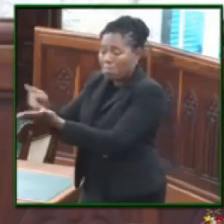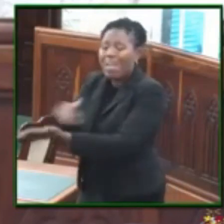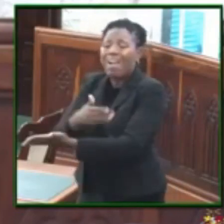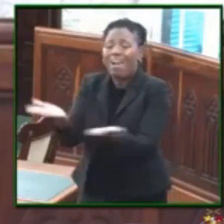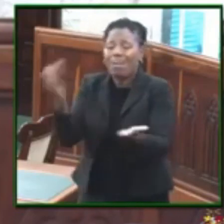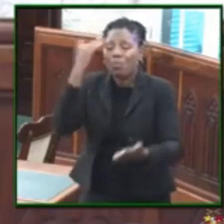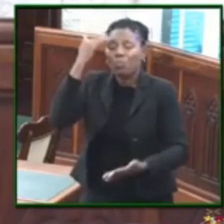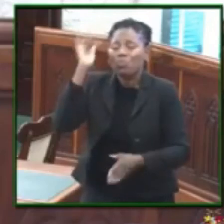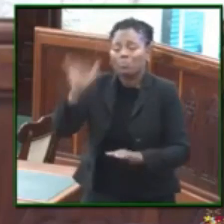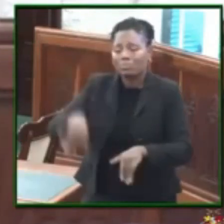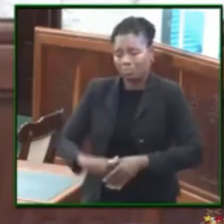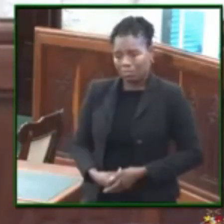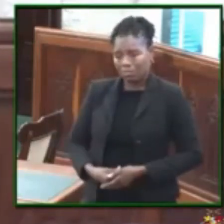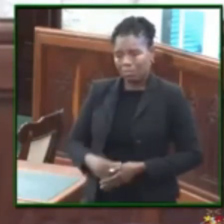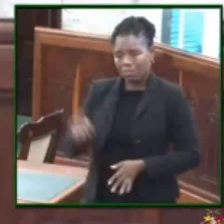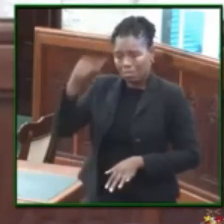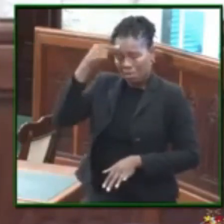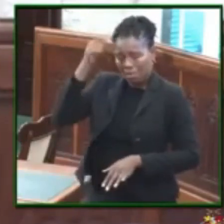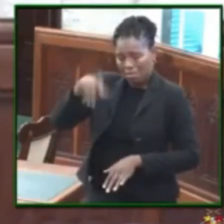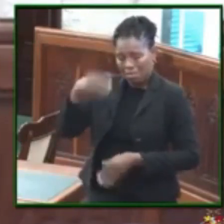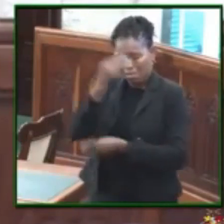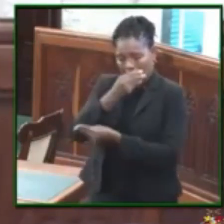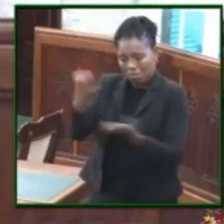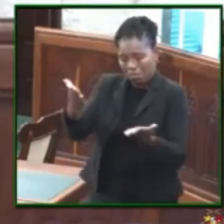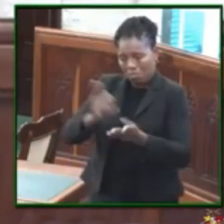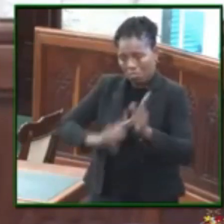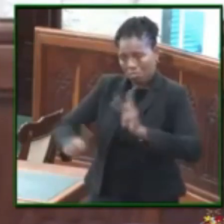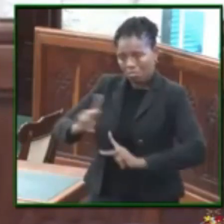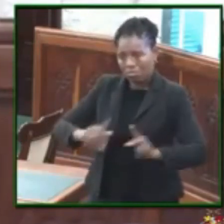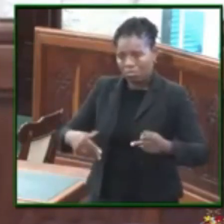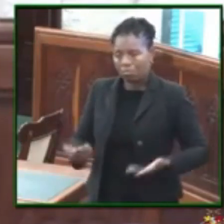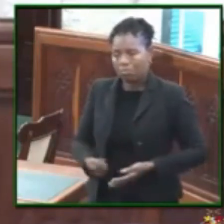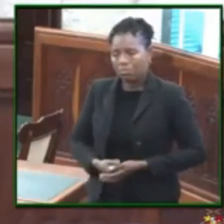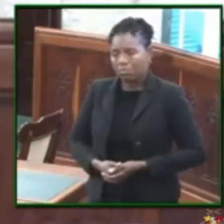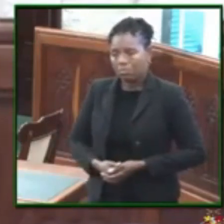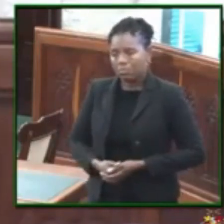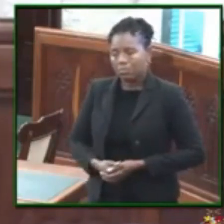But what this government needs to tell the people of Barbados